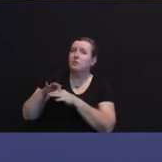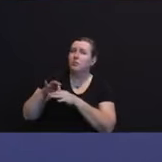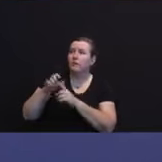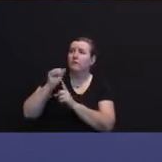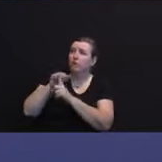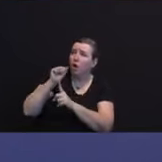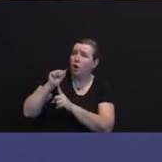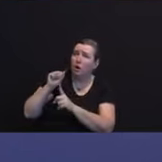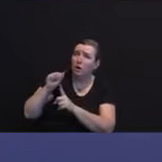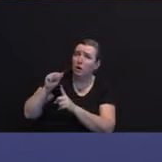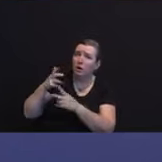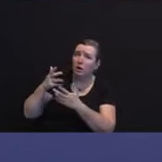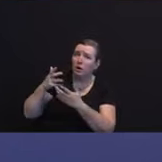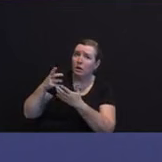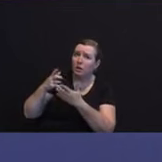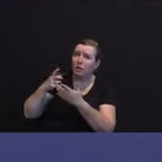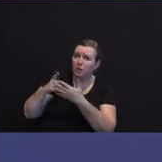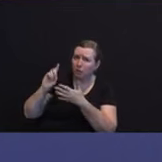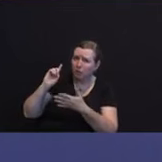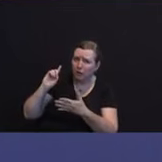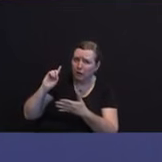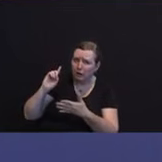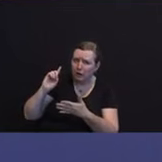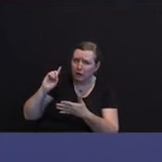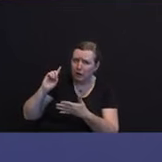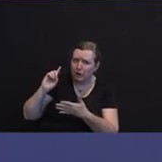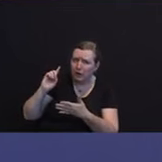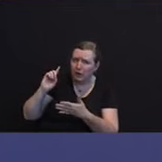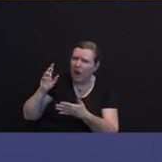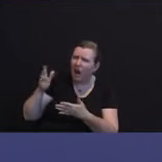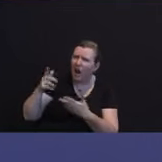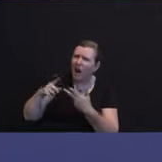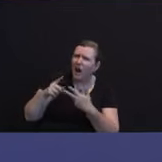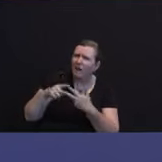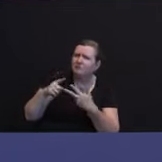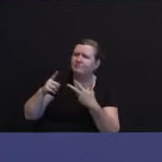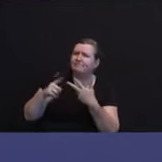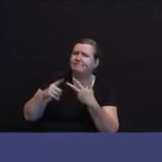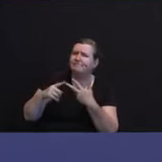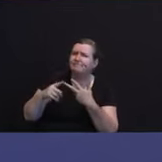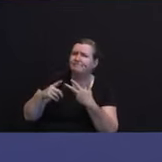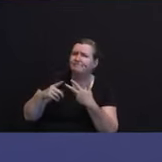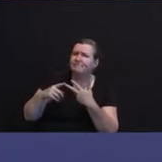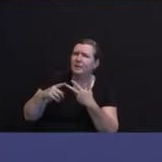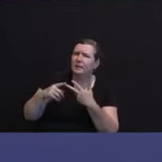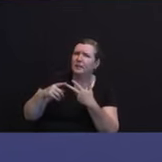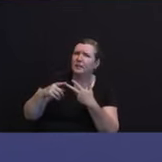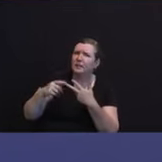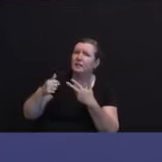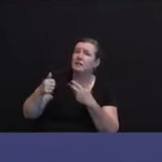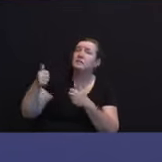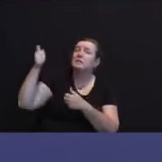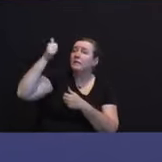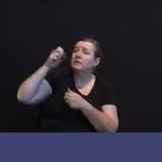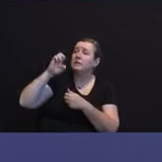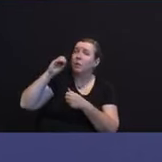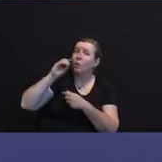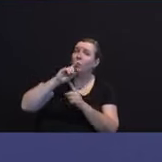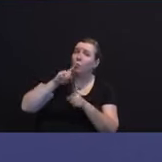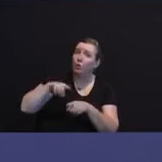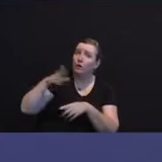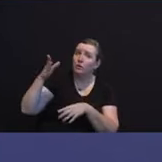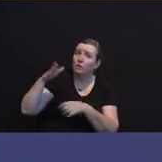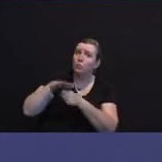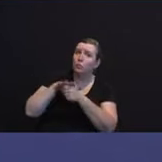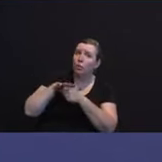election? And then lastly, the executive order that you announced today giving local governments the ability to close